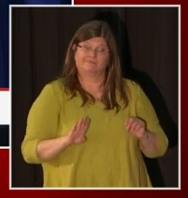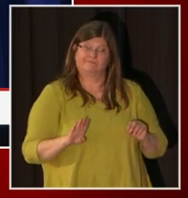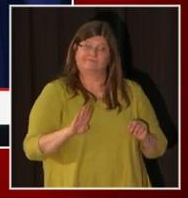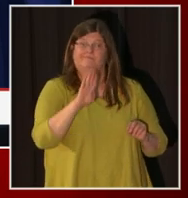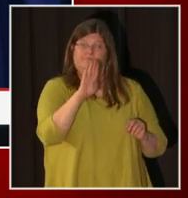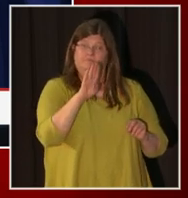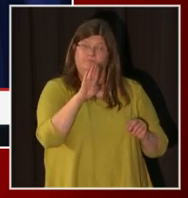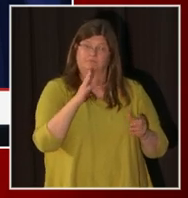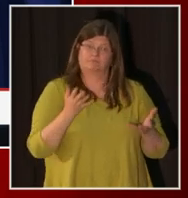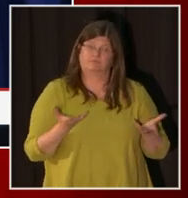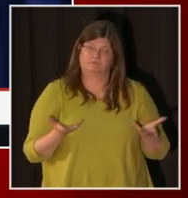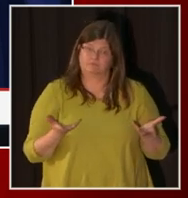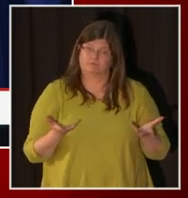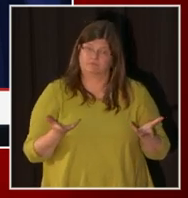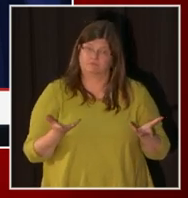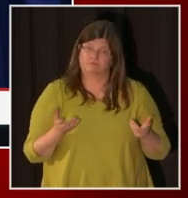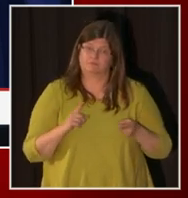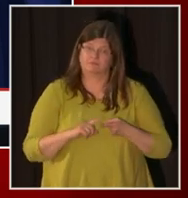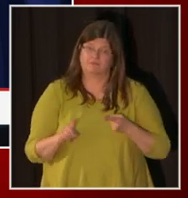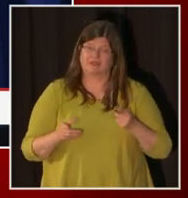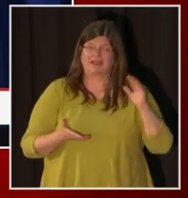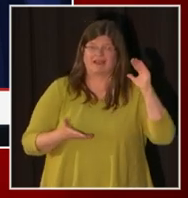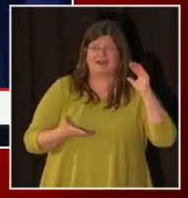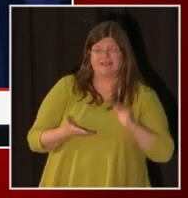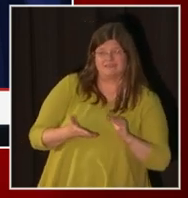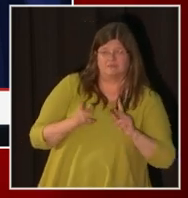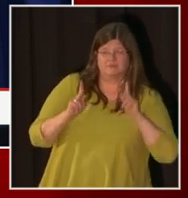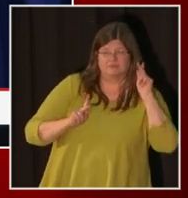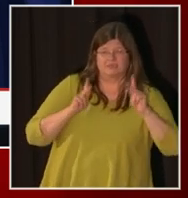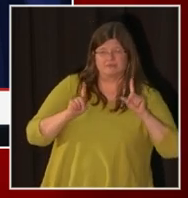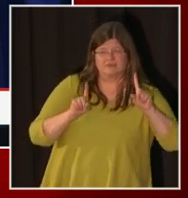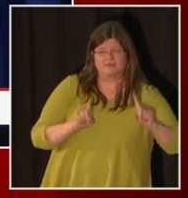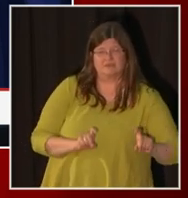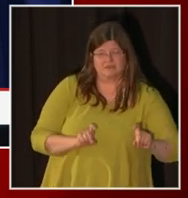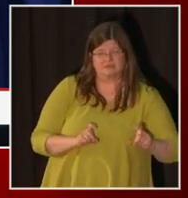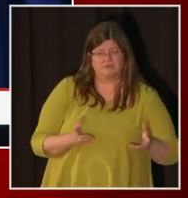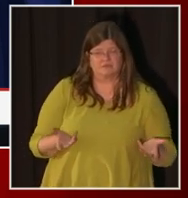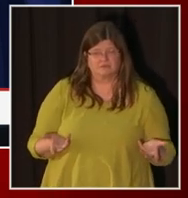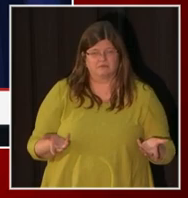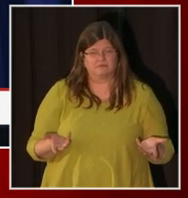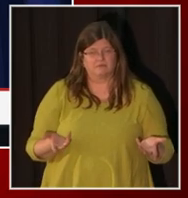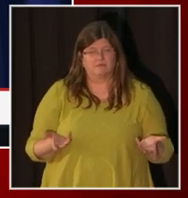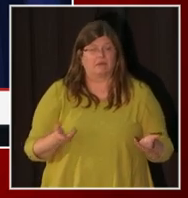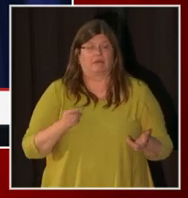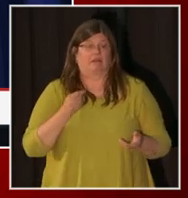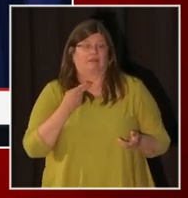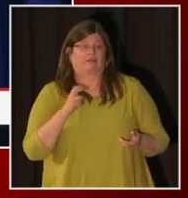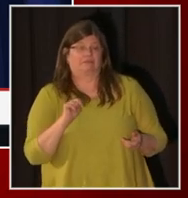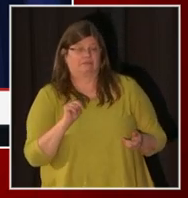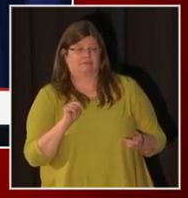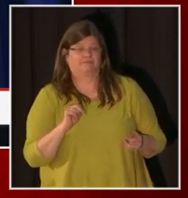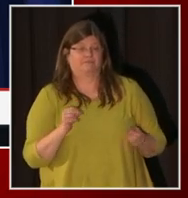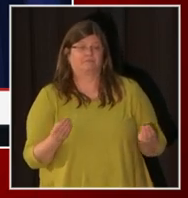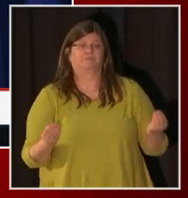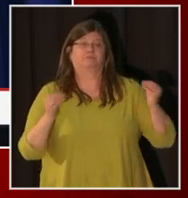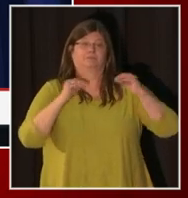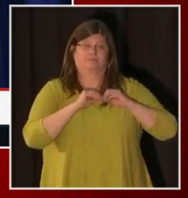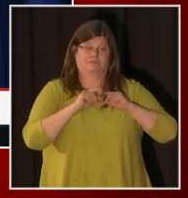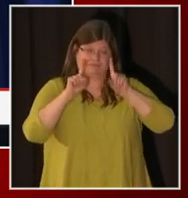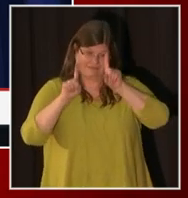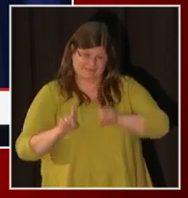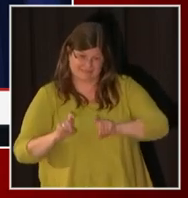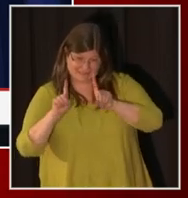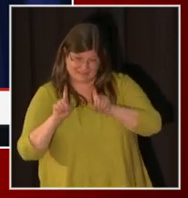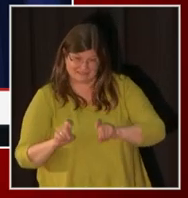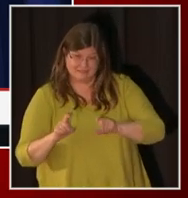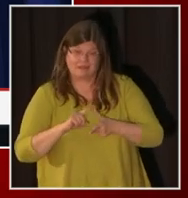being tested, testing positive, that shows we're in a good. You can look for proportionality, right? Mm-hmm. So that's the thing to be looking for,